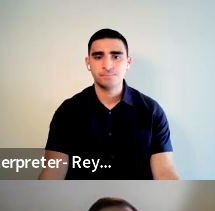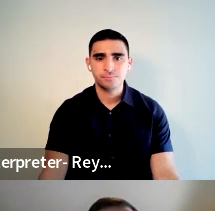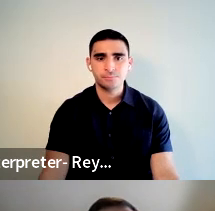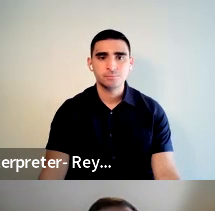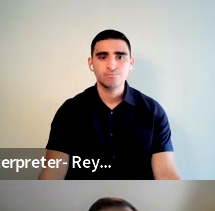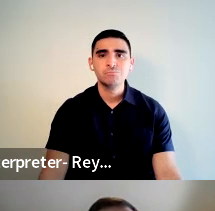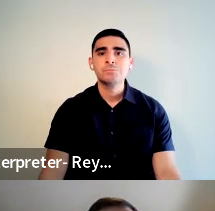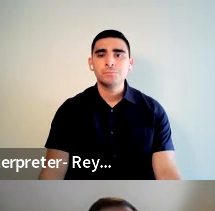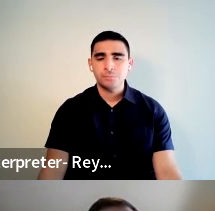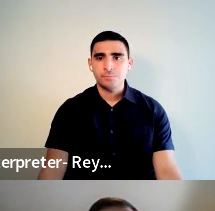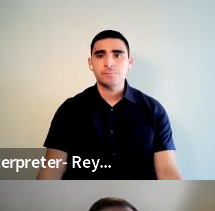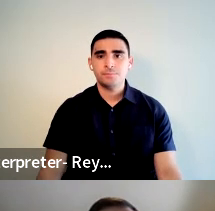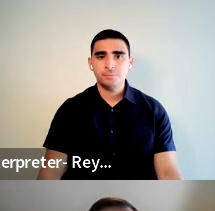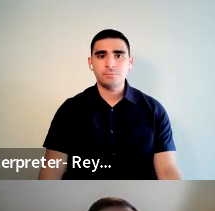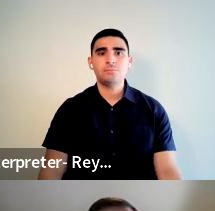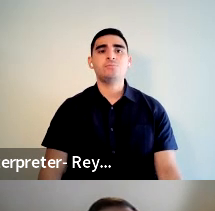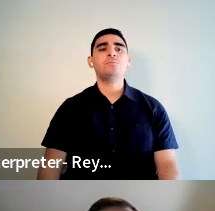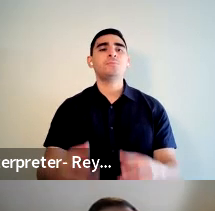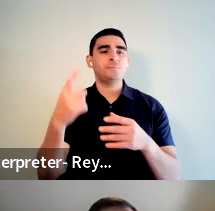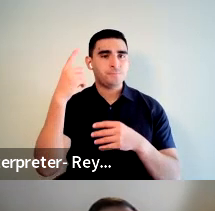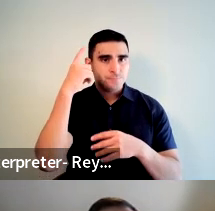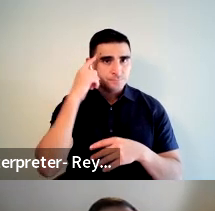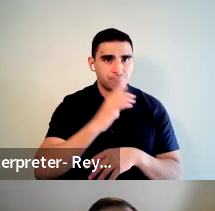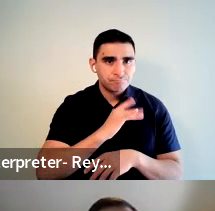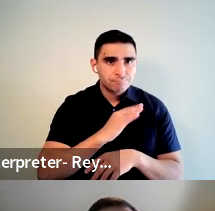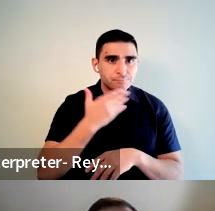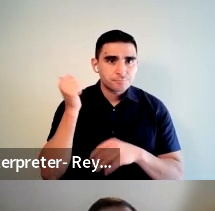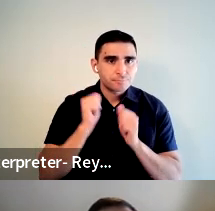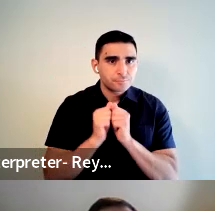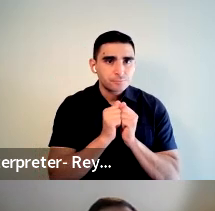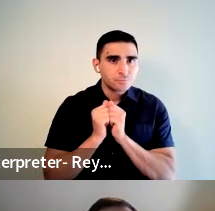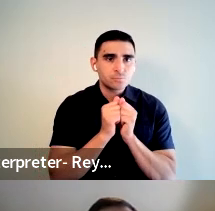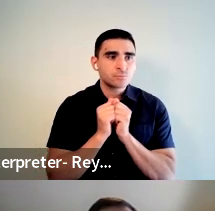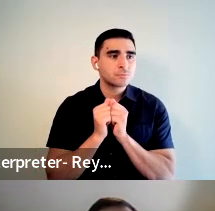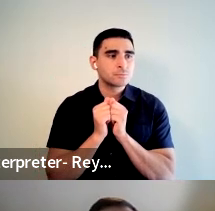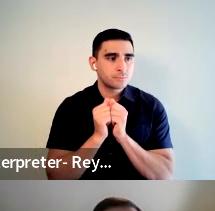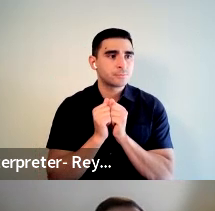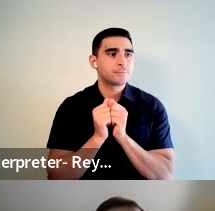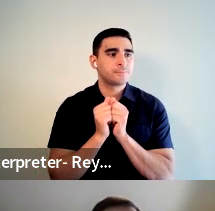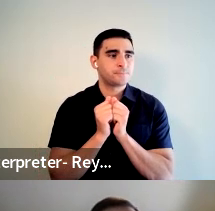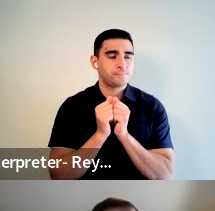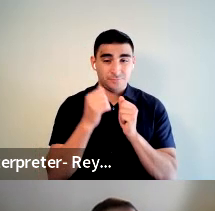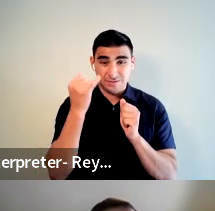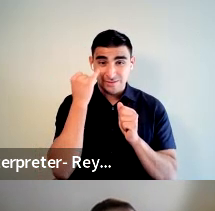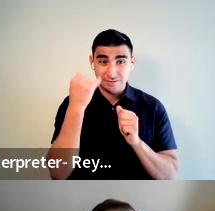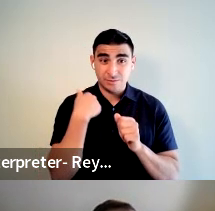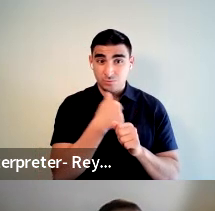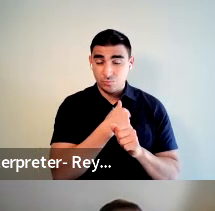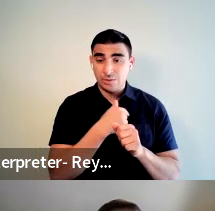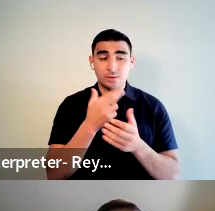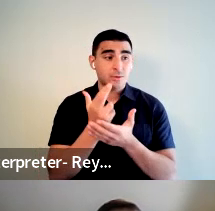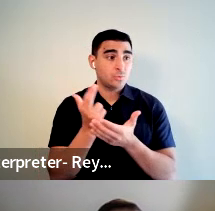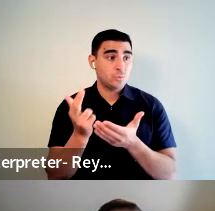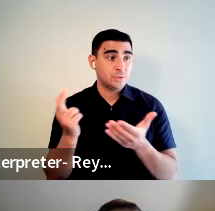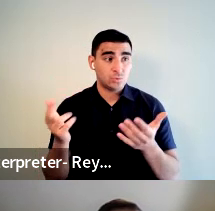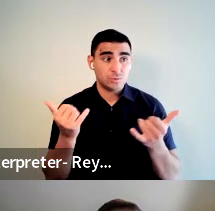I think we are so much better together. And I think I just think, if we somehow combine some of the resourcing that we have